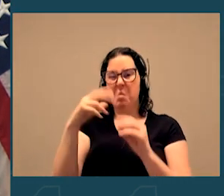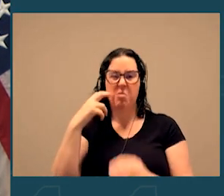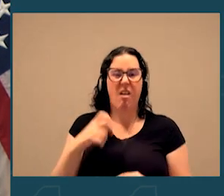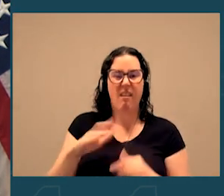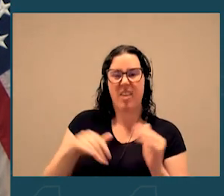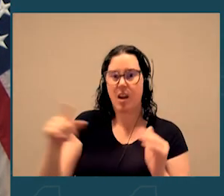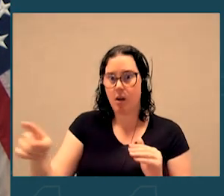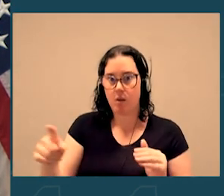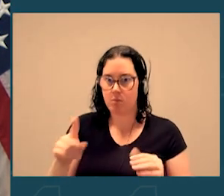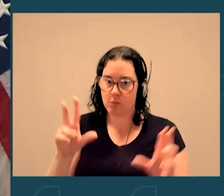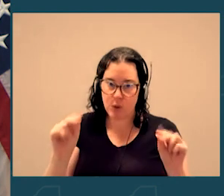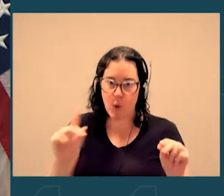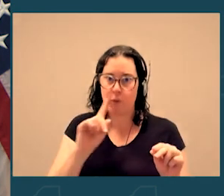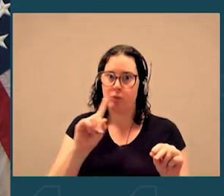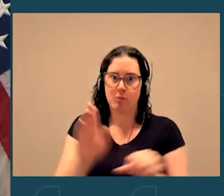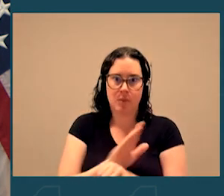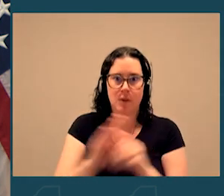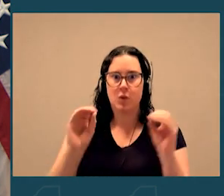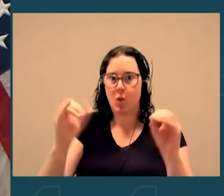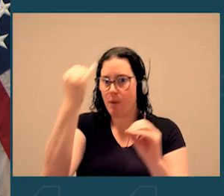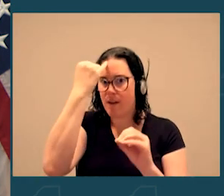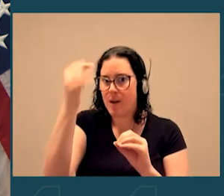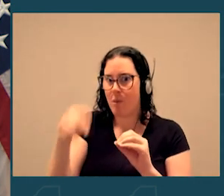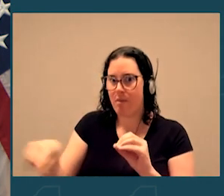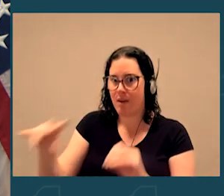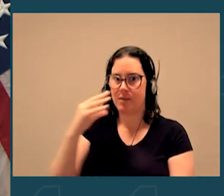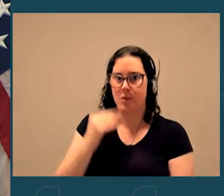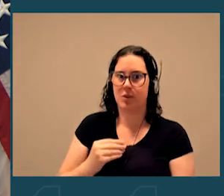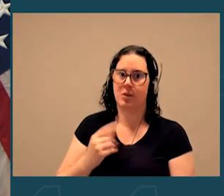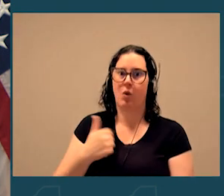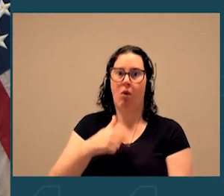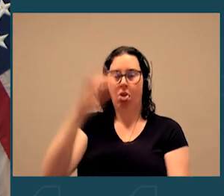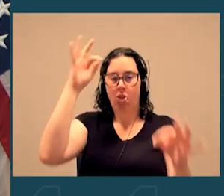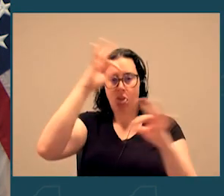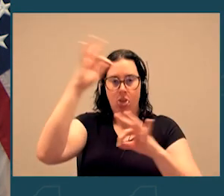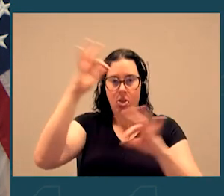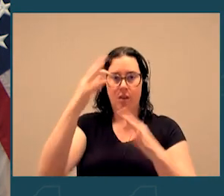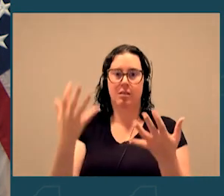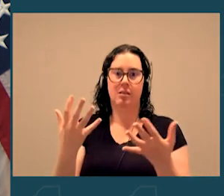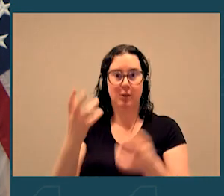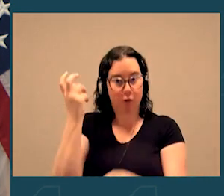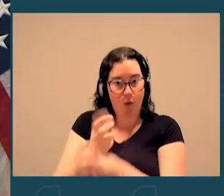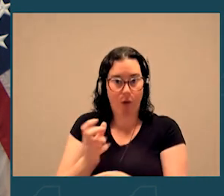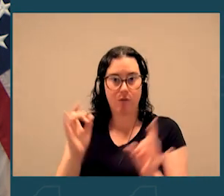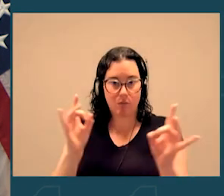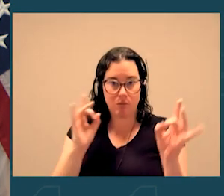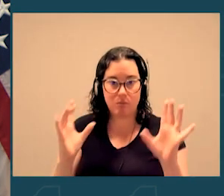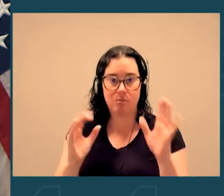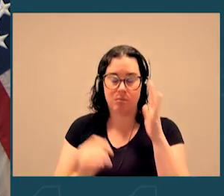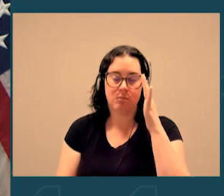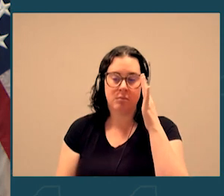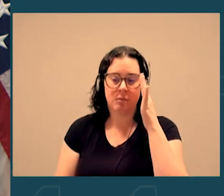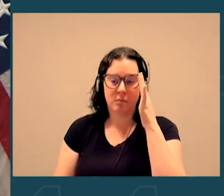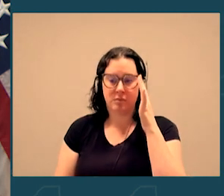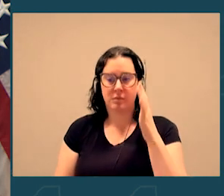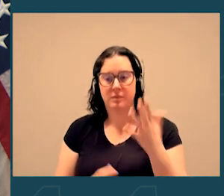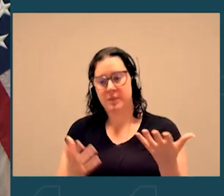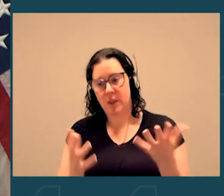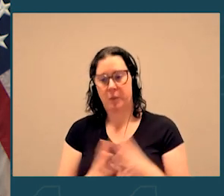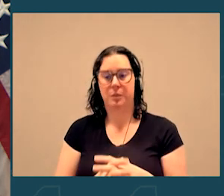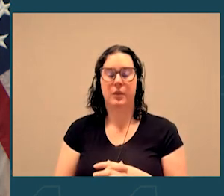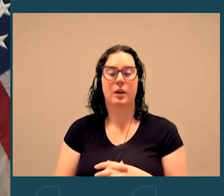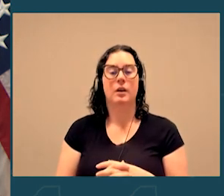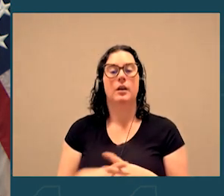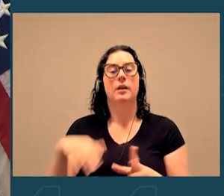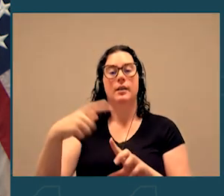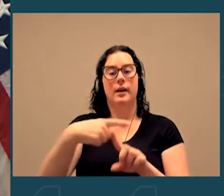no idea what these kids are going through. We have no clue. And it's hard. So, next month we're